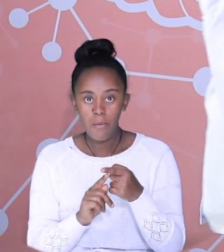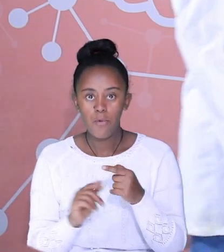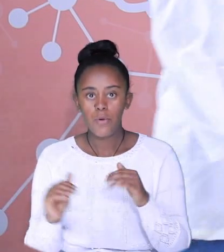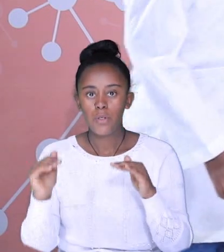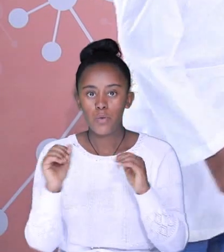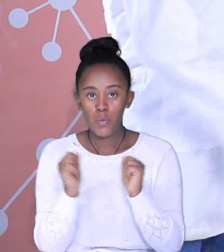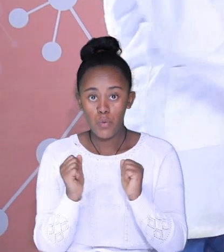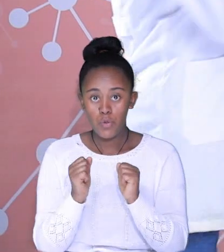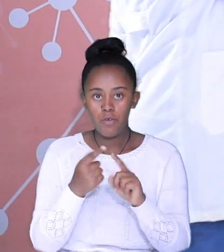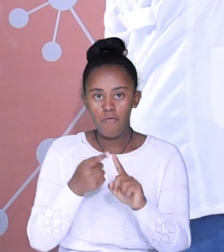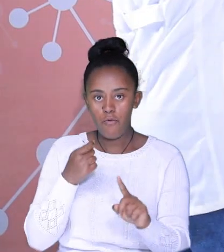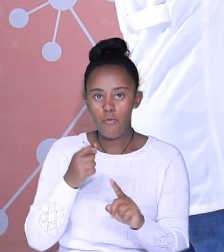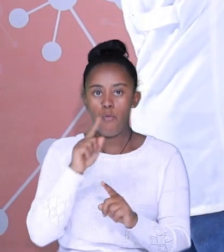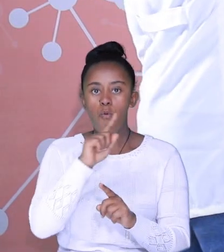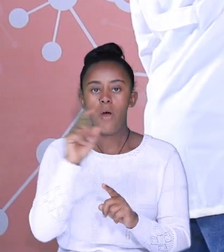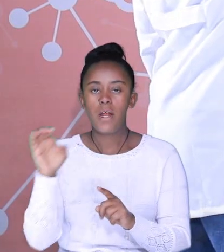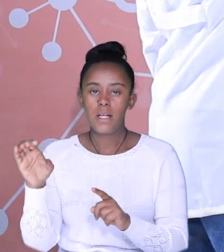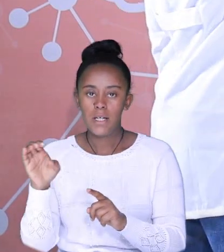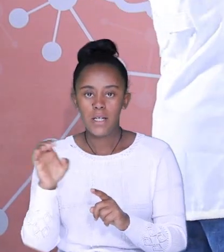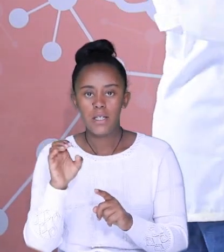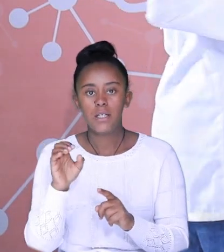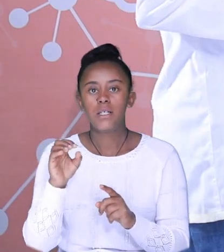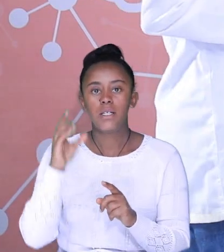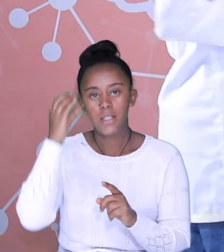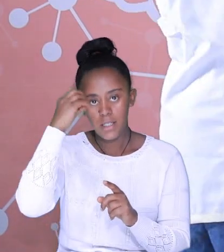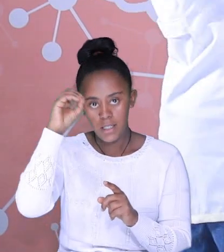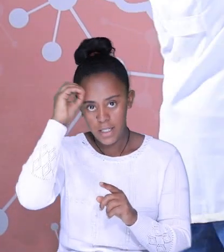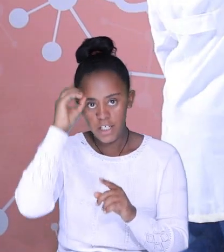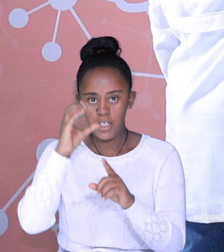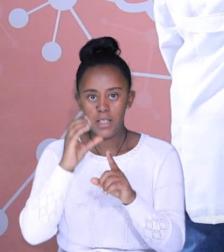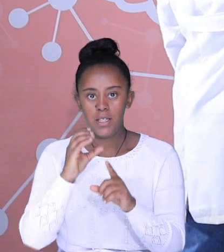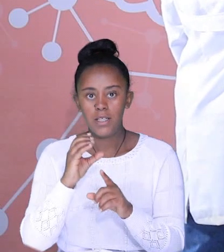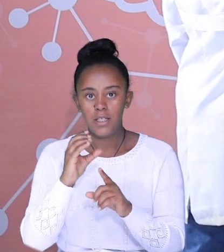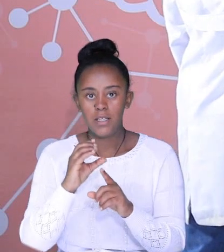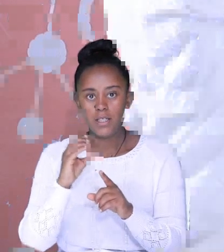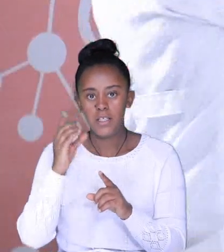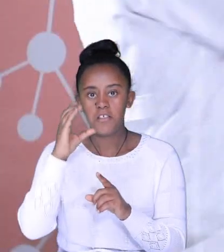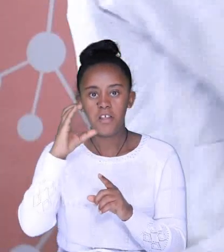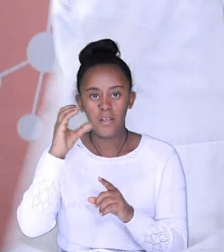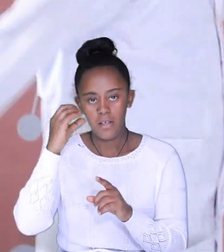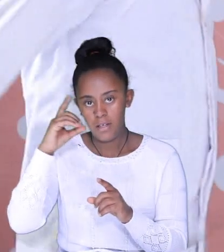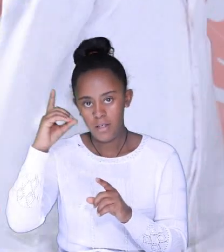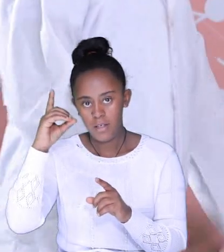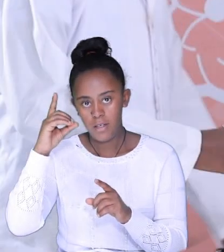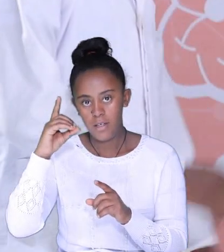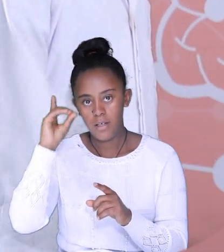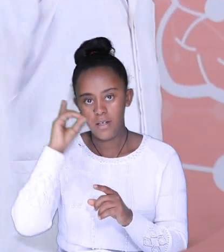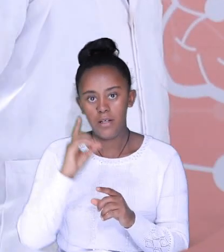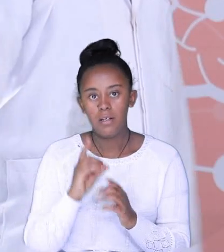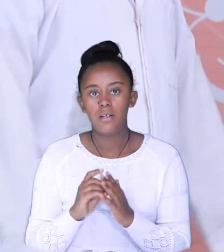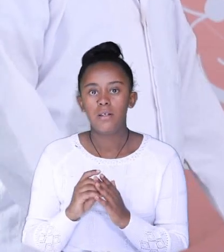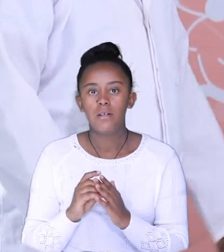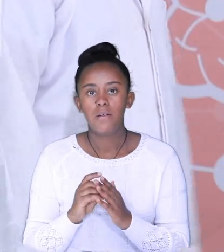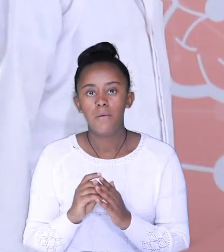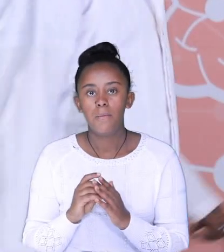from 100 degree centigrade to 40 degree centigrade?